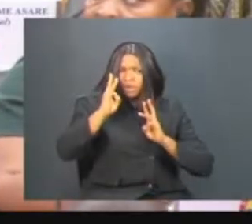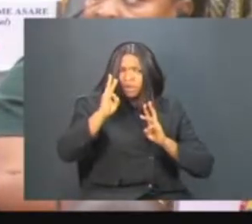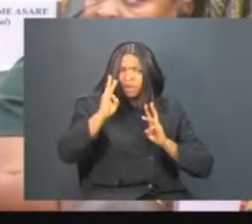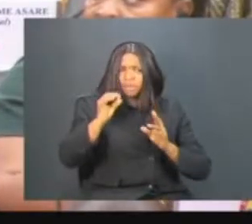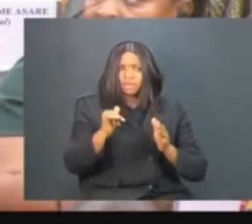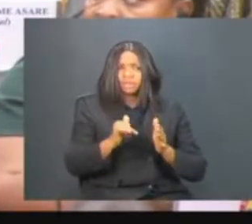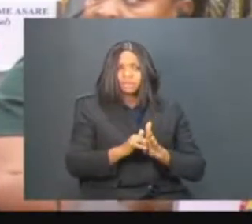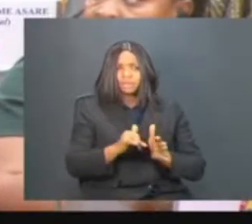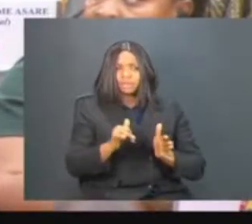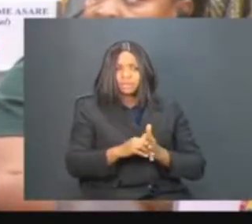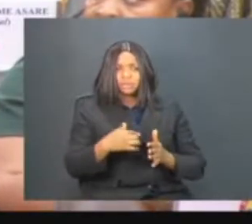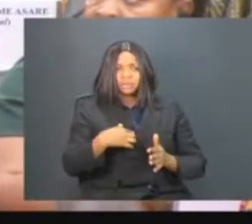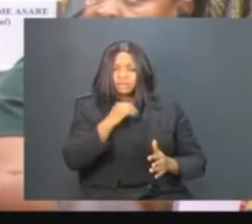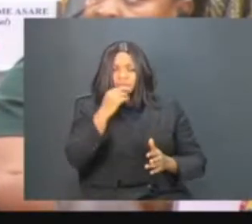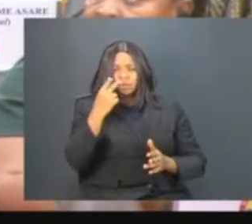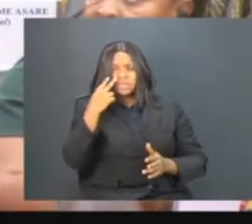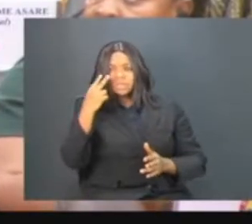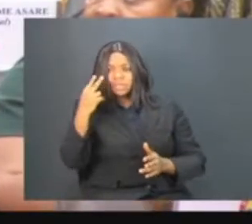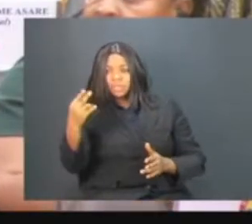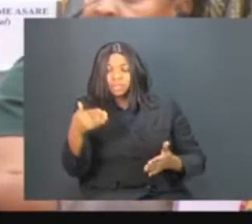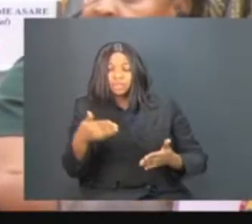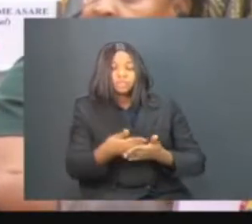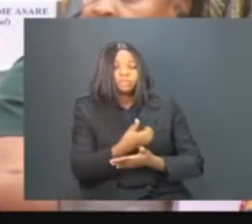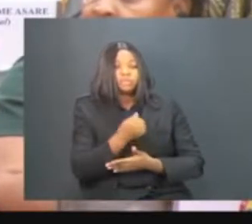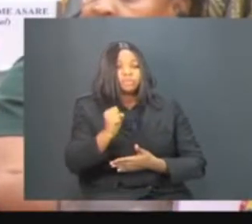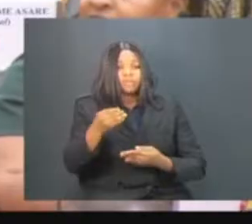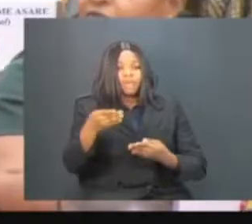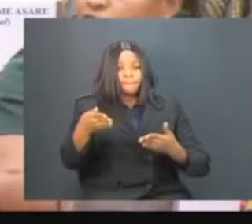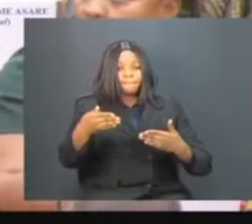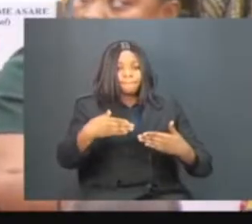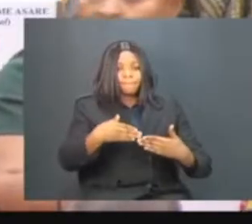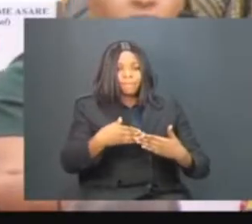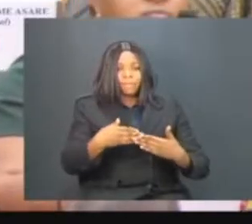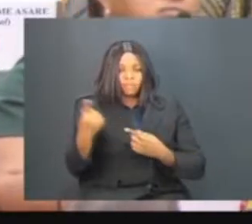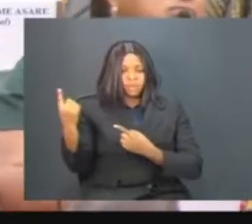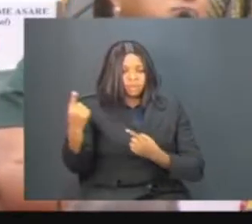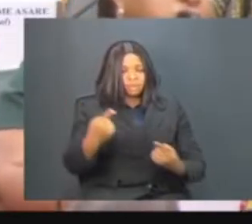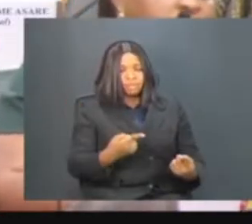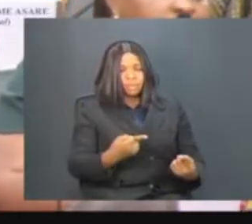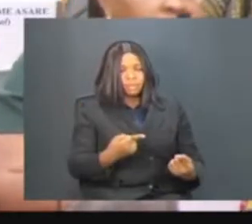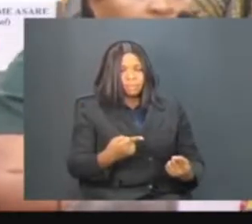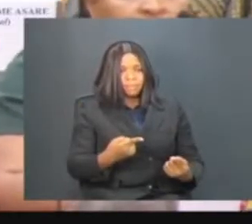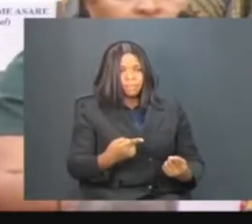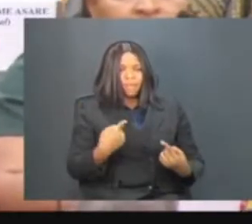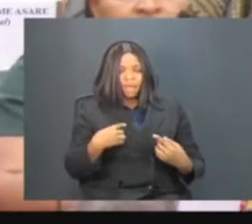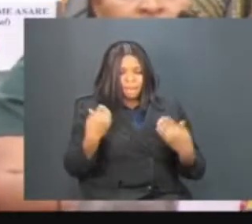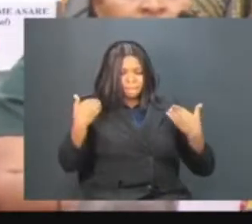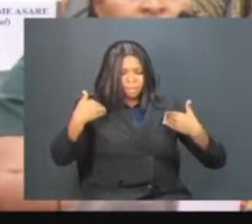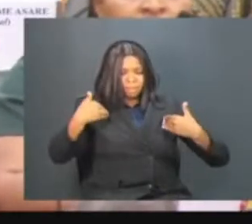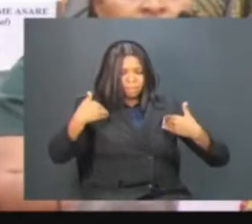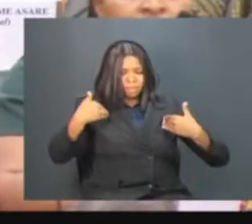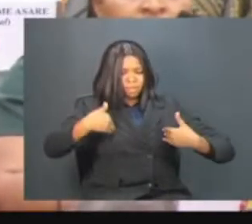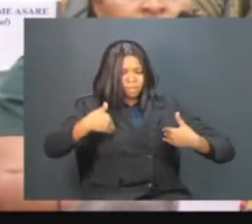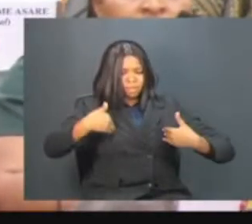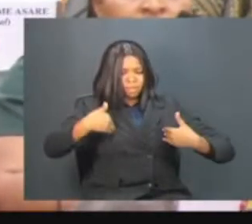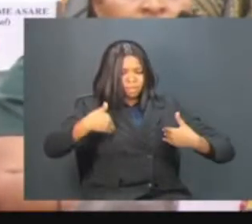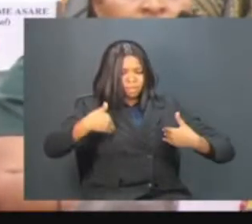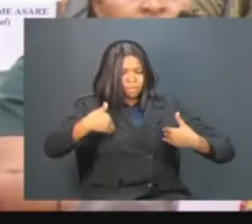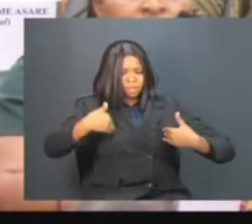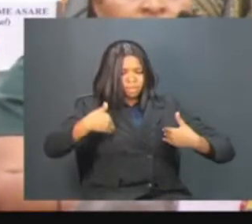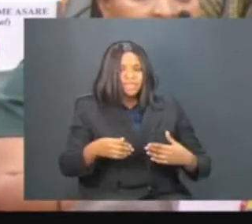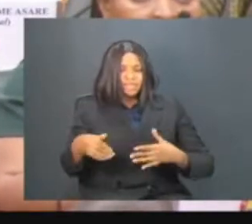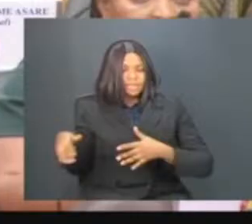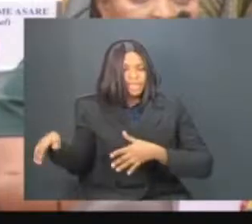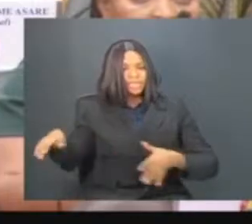item before I left home. I would have come here in my fugu. His Excellency President John